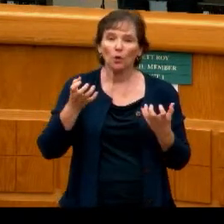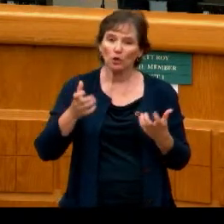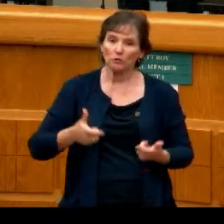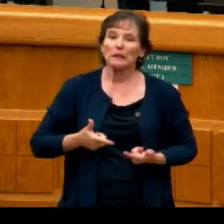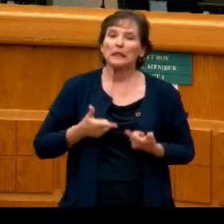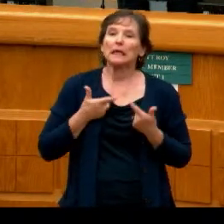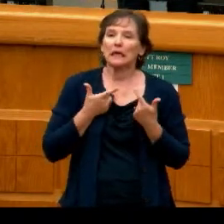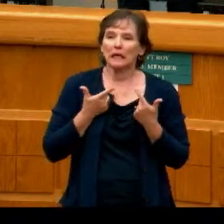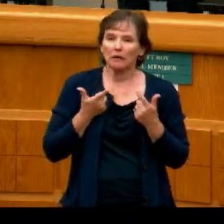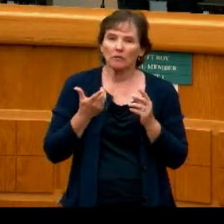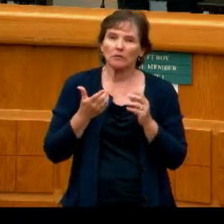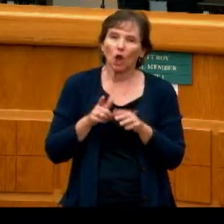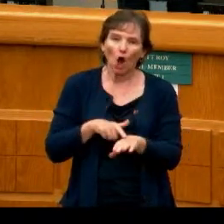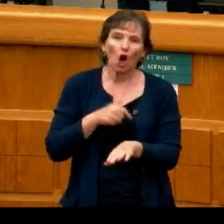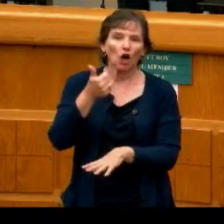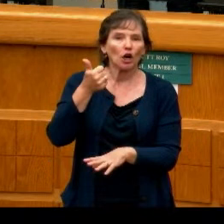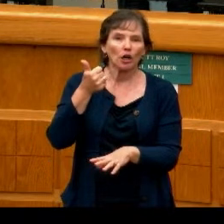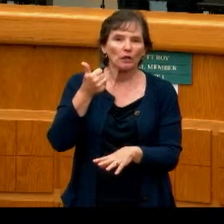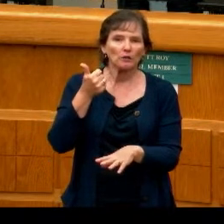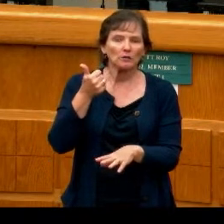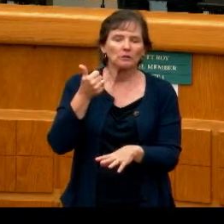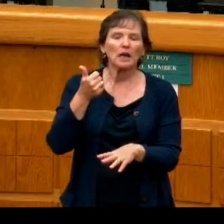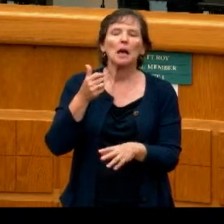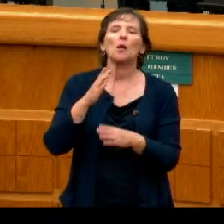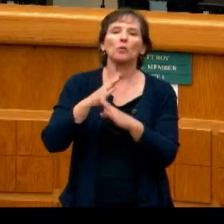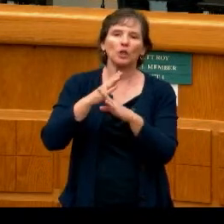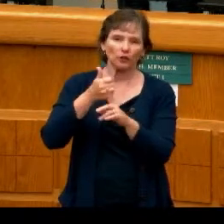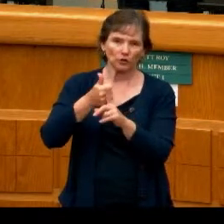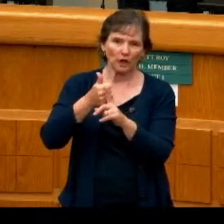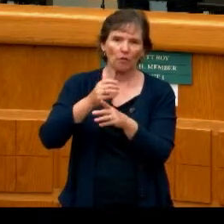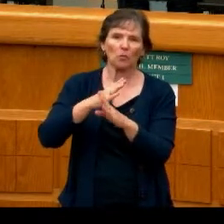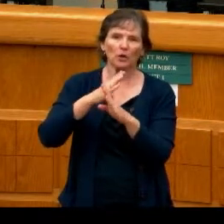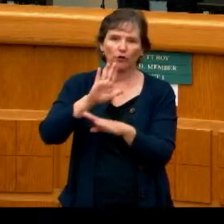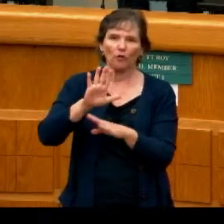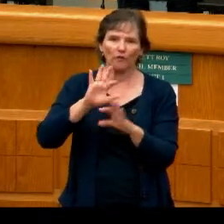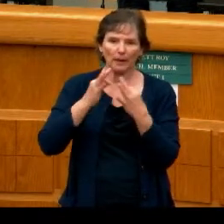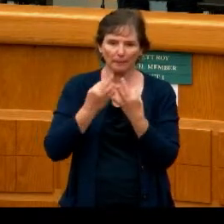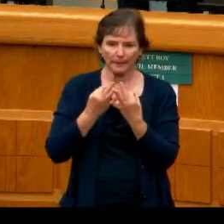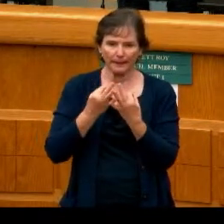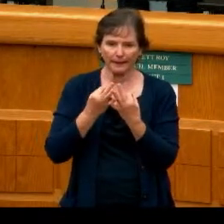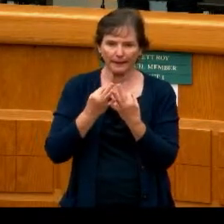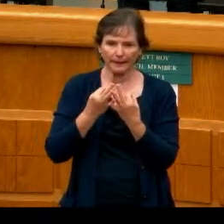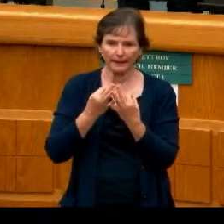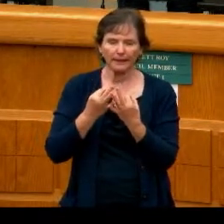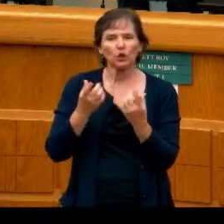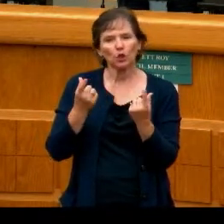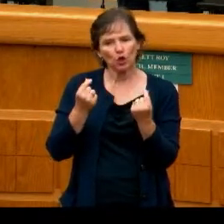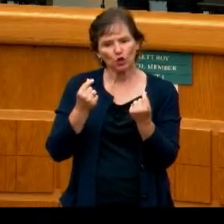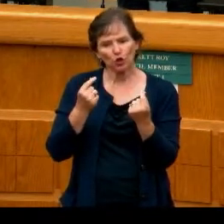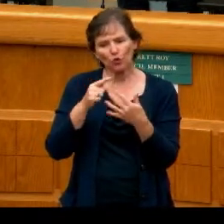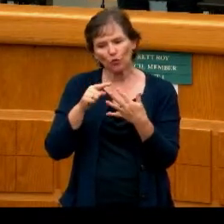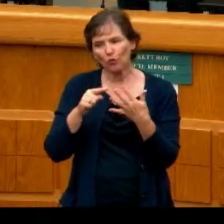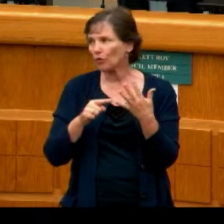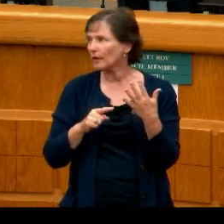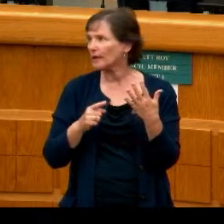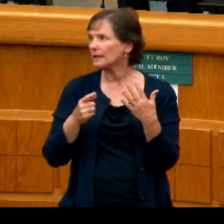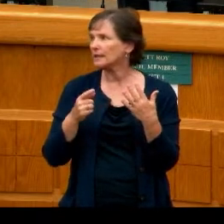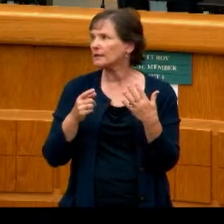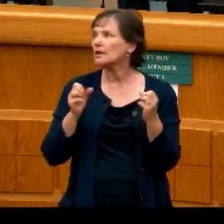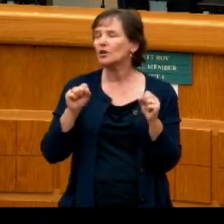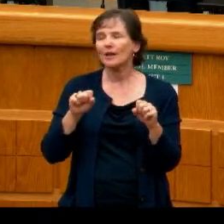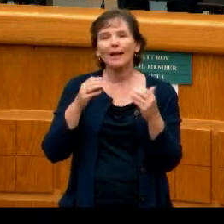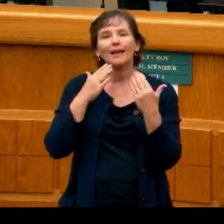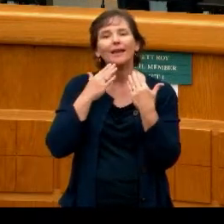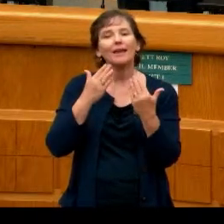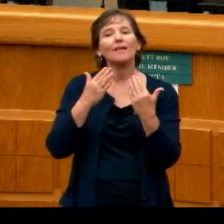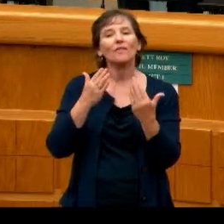either enjoy the holidays with our families in the future or live to fight another day with our